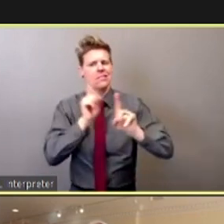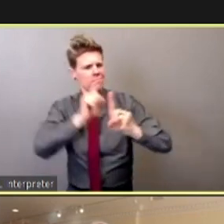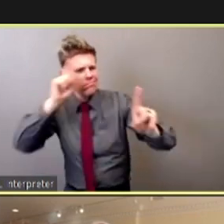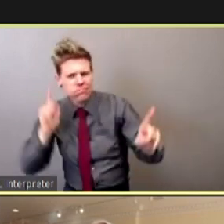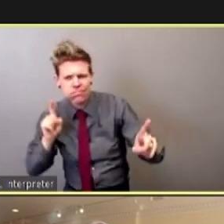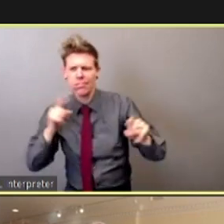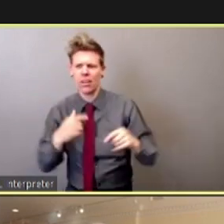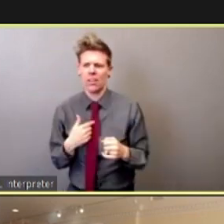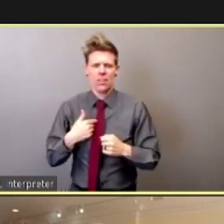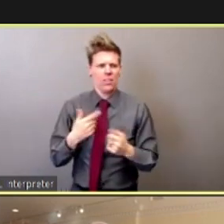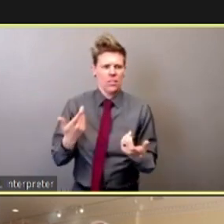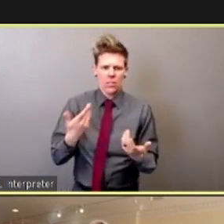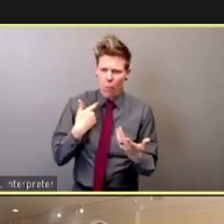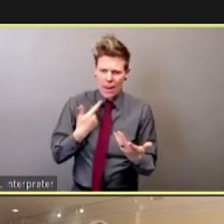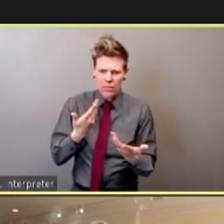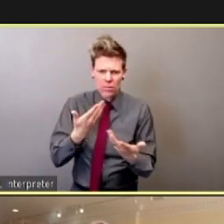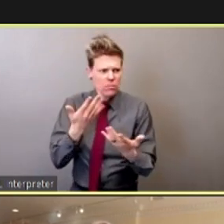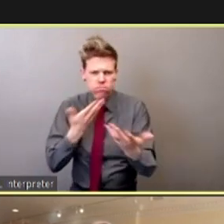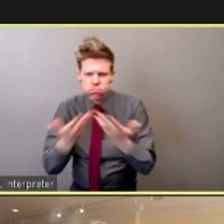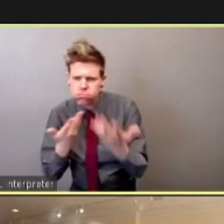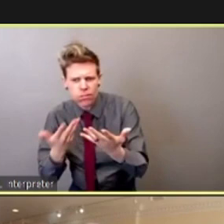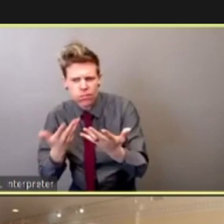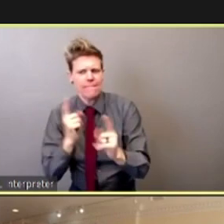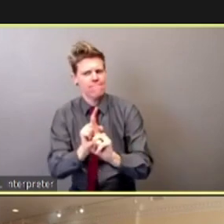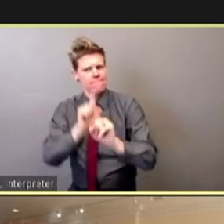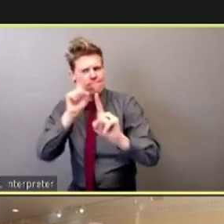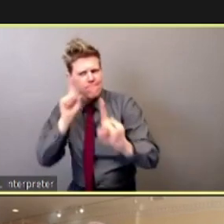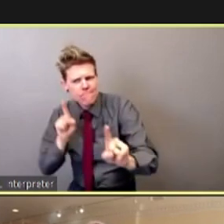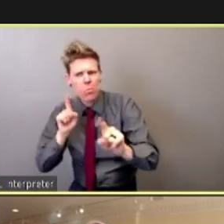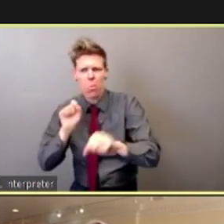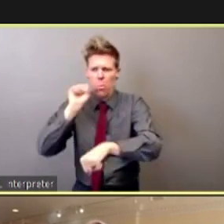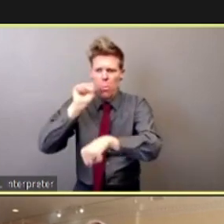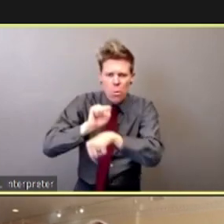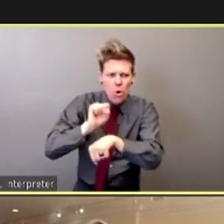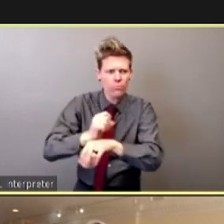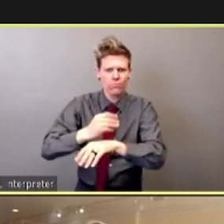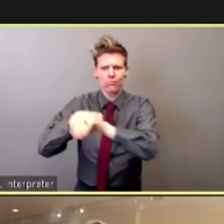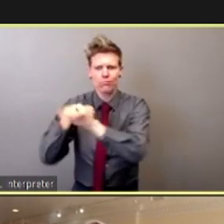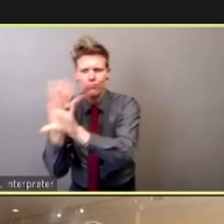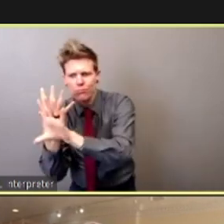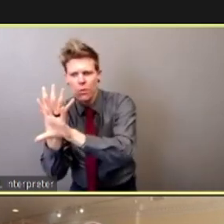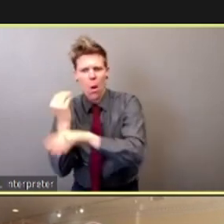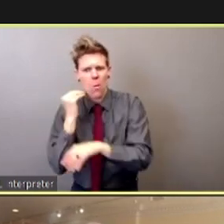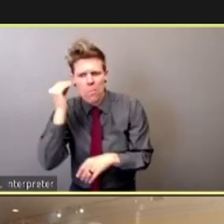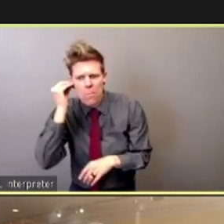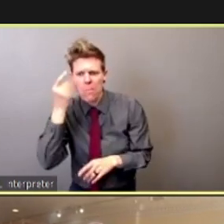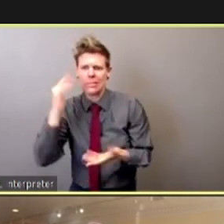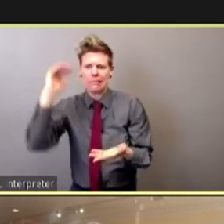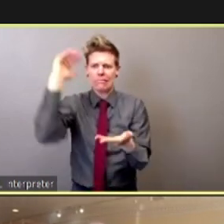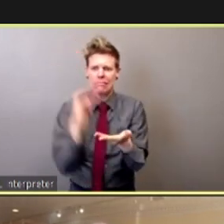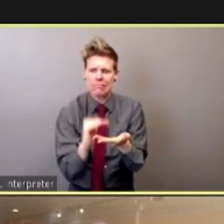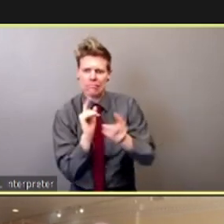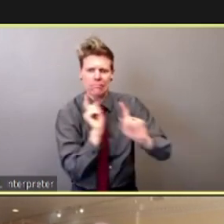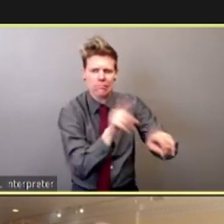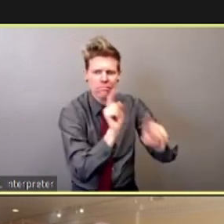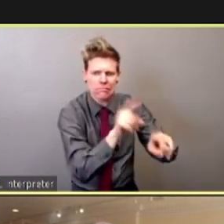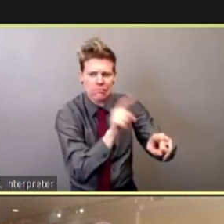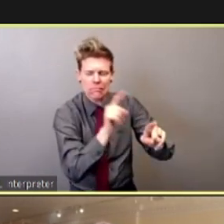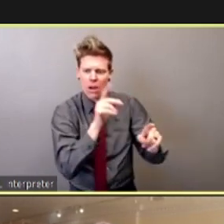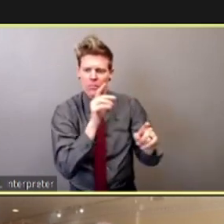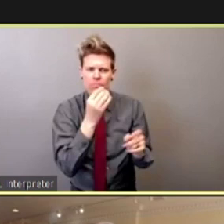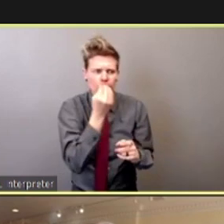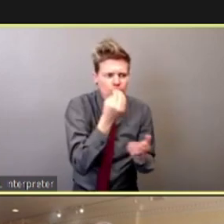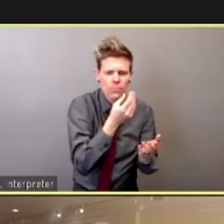in work and school and grocery store shopping, et cetera, childcare activities, going to get our